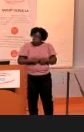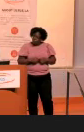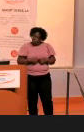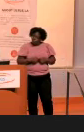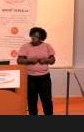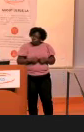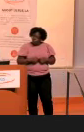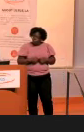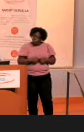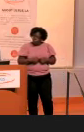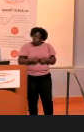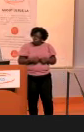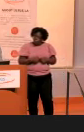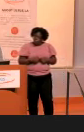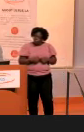I